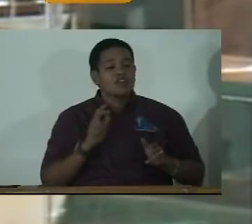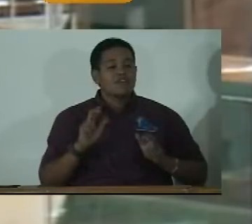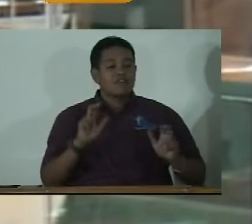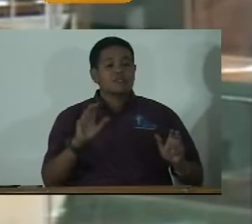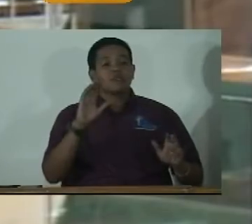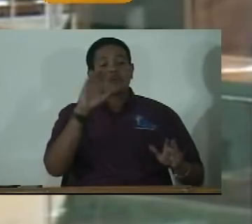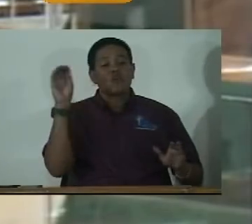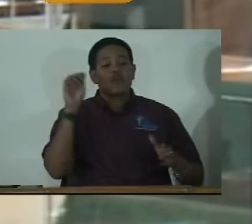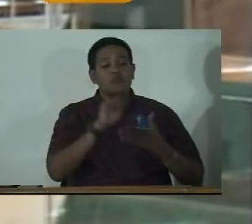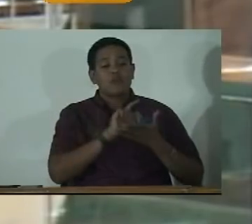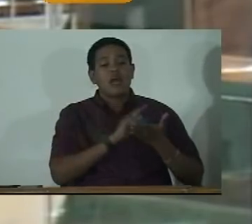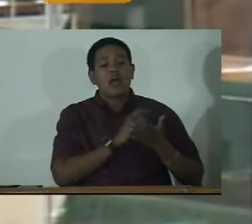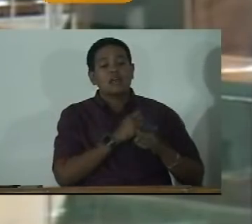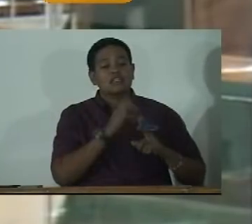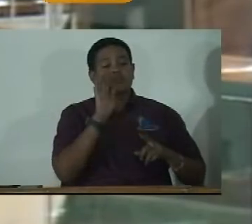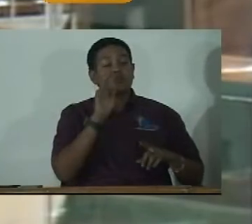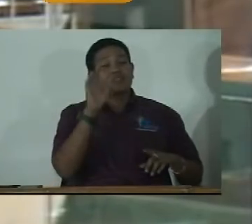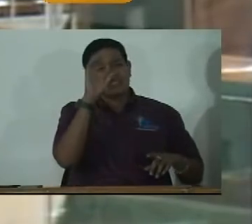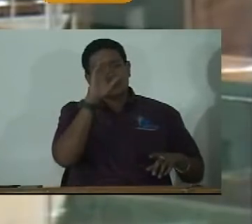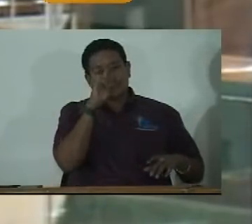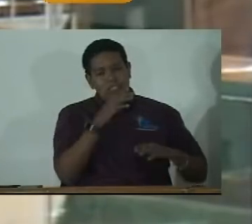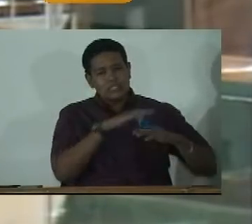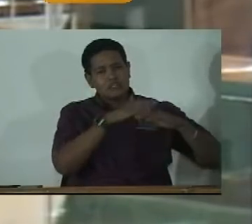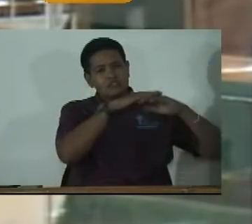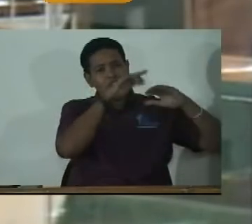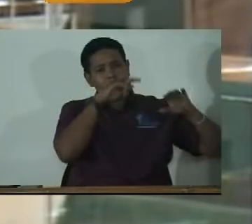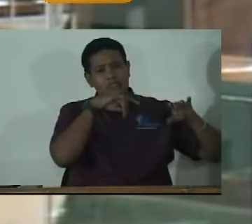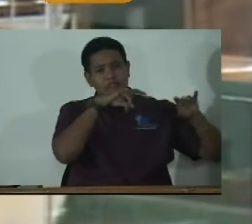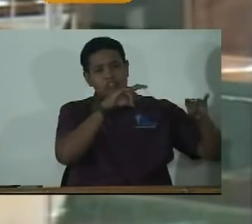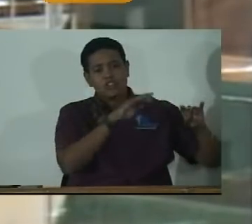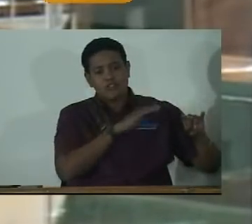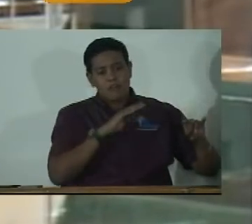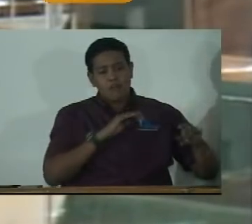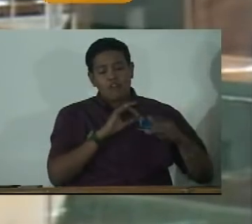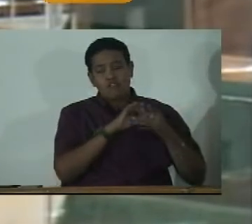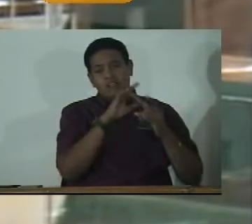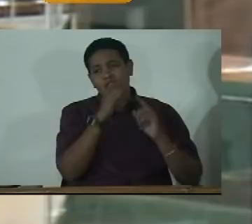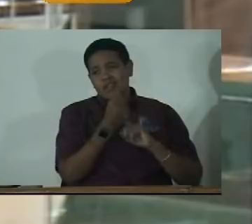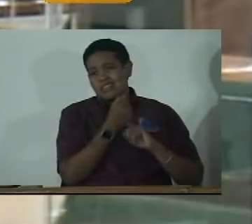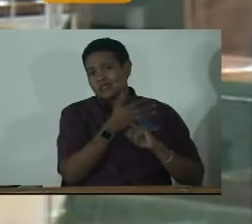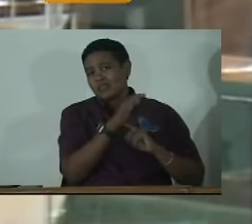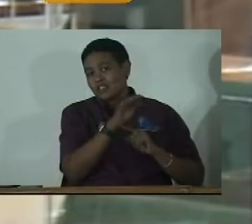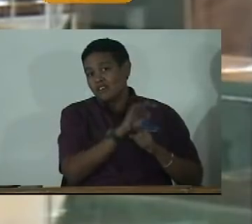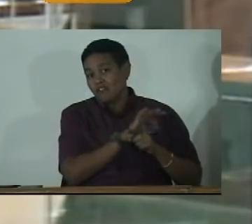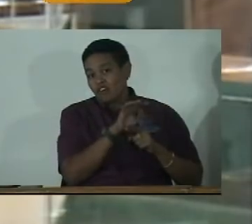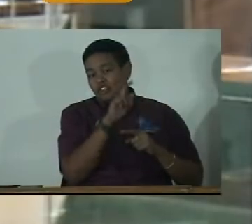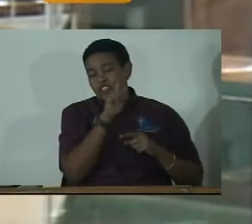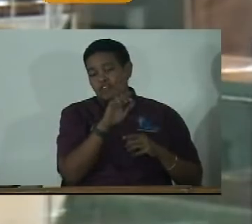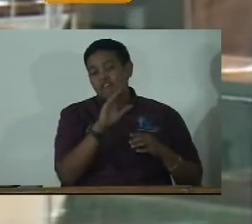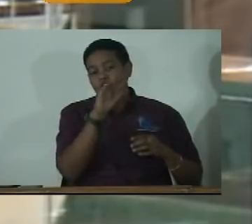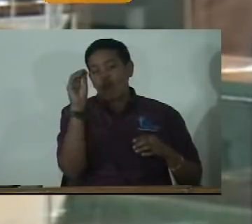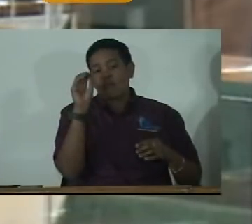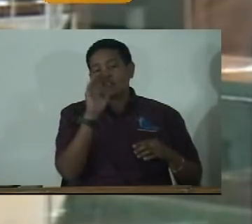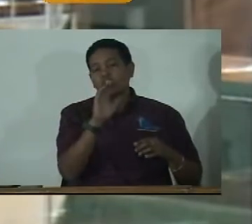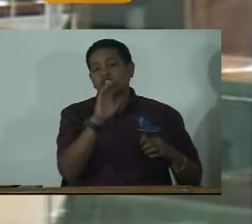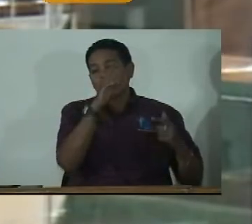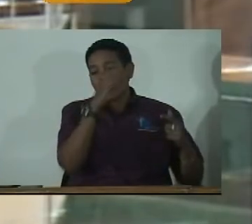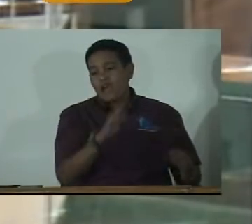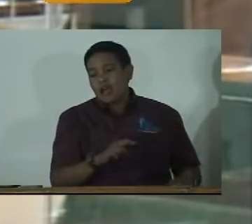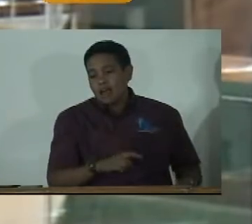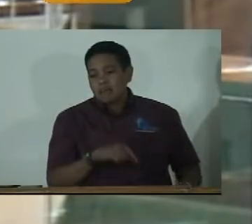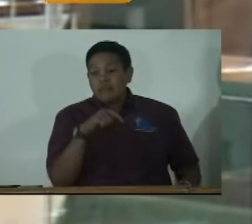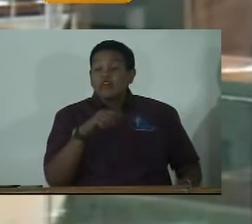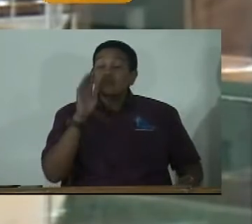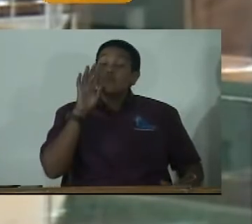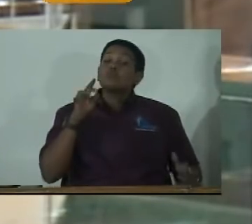Act will seek to increase the efficiency of the board in light of the expansion of the functions of the corporation. This